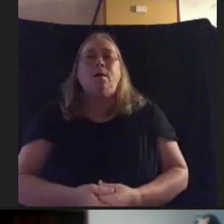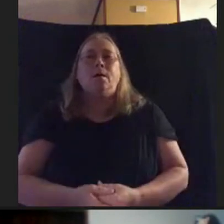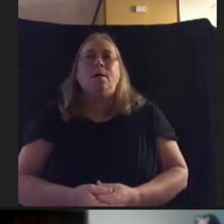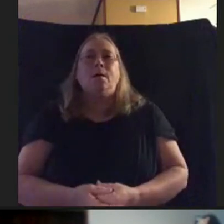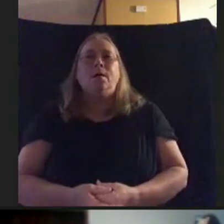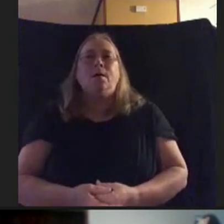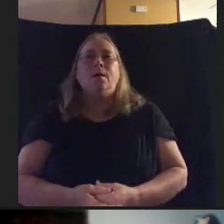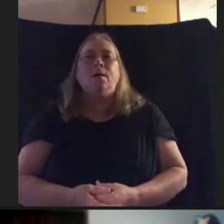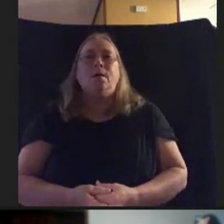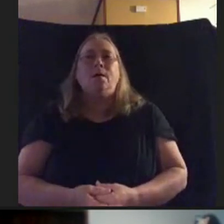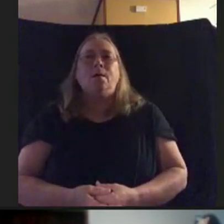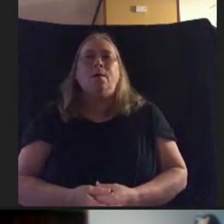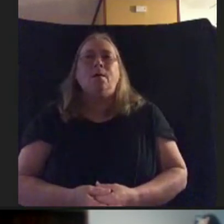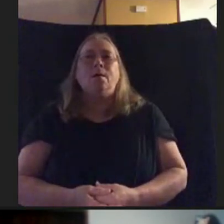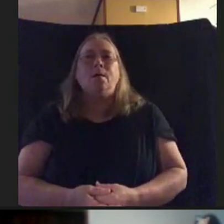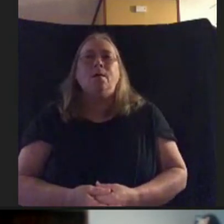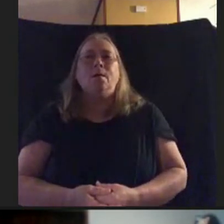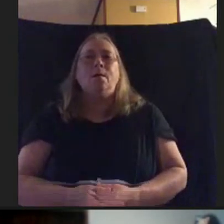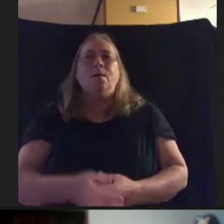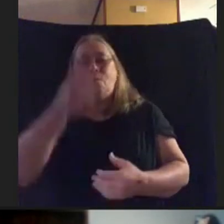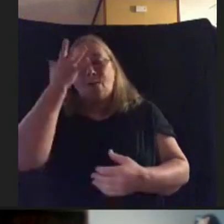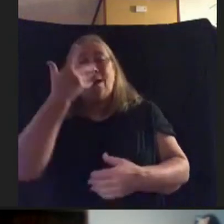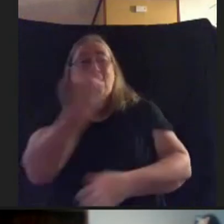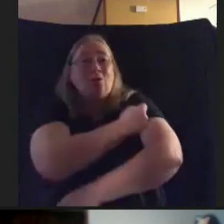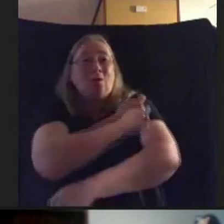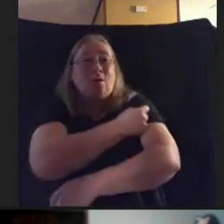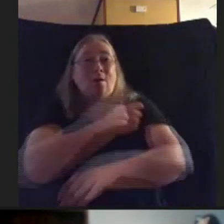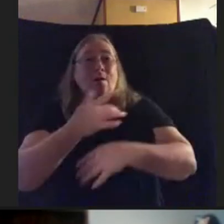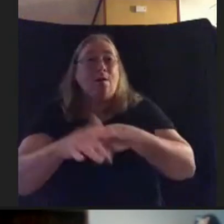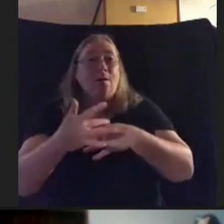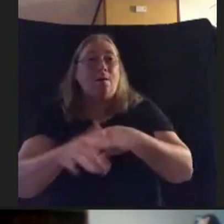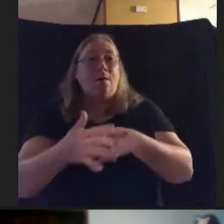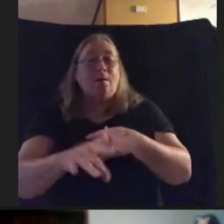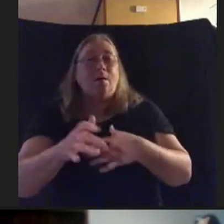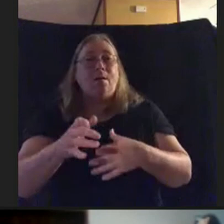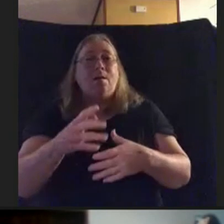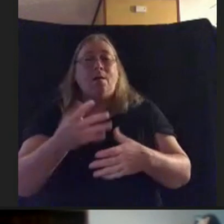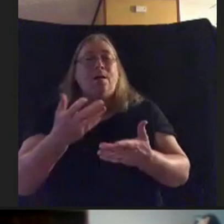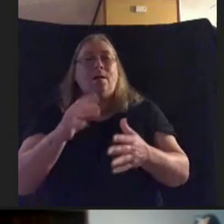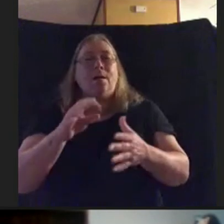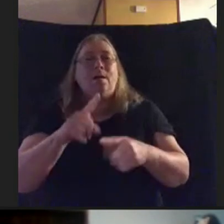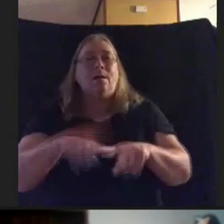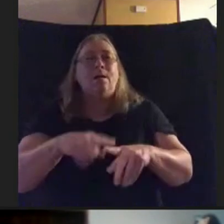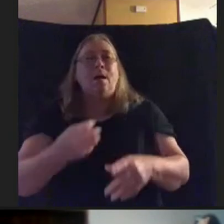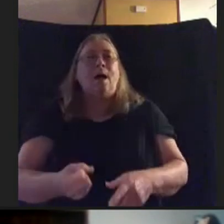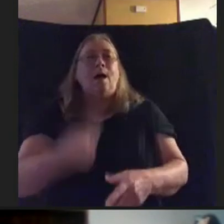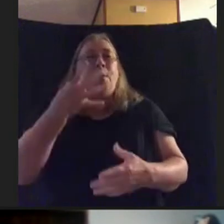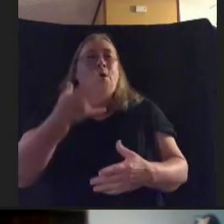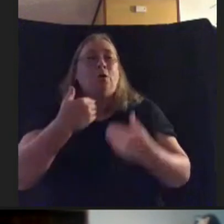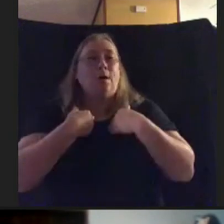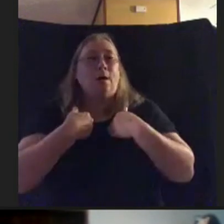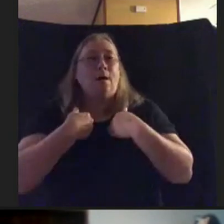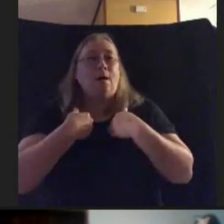know when they do and do not have shots available, because some of them are burning through their inventory. And then so maybe after a week, I don't think that they're even going to be